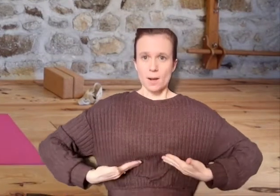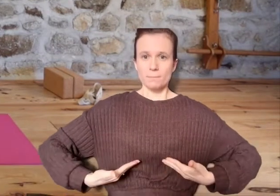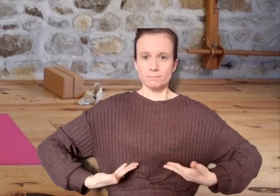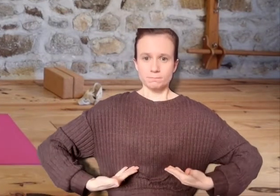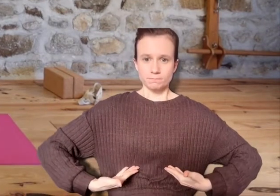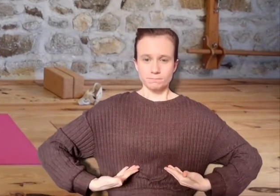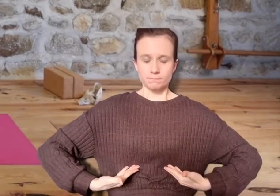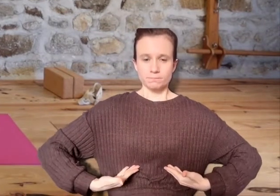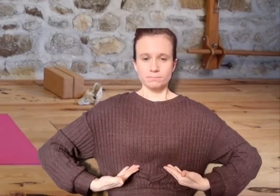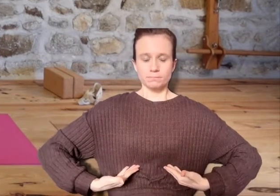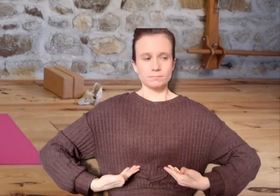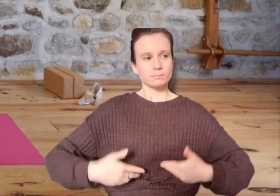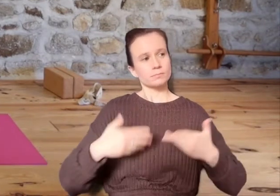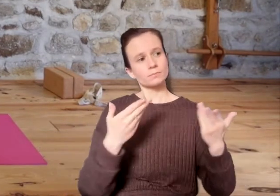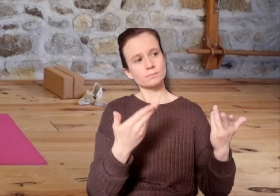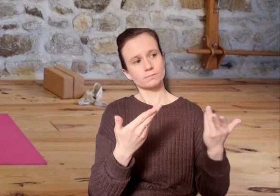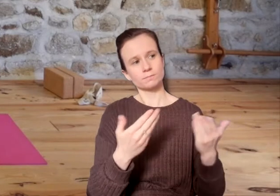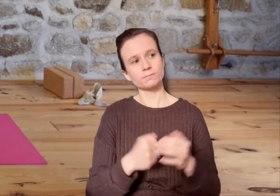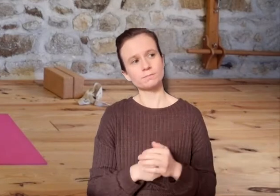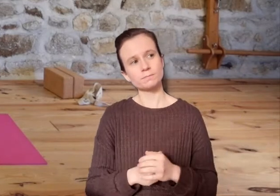clearance in through the obliques.